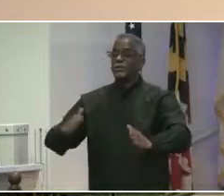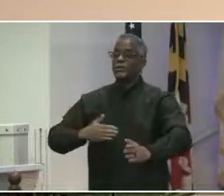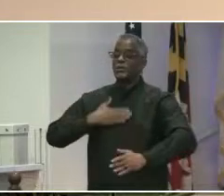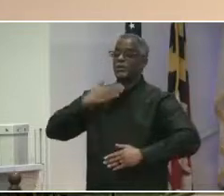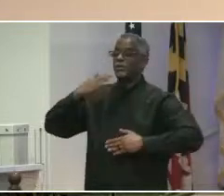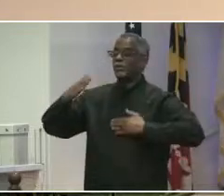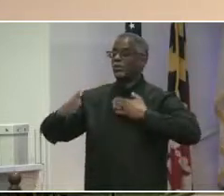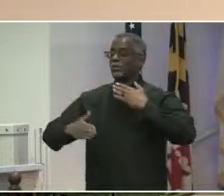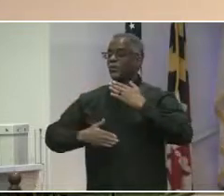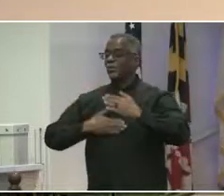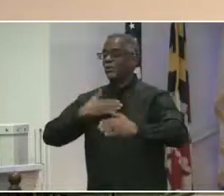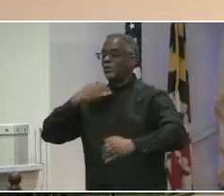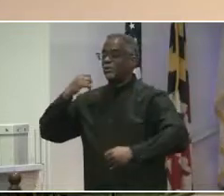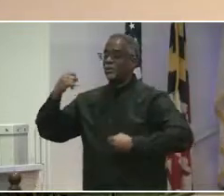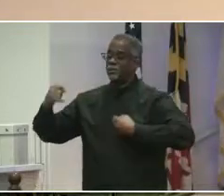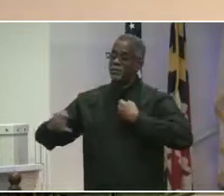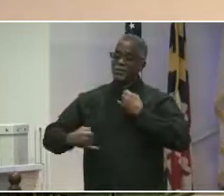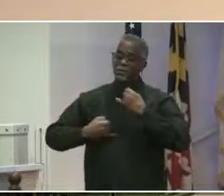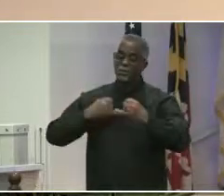joy.